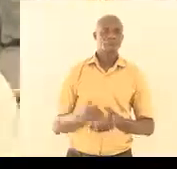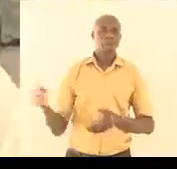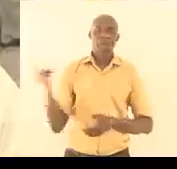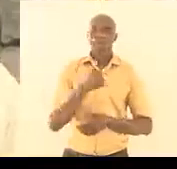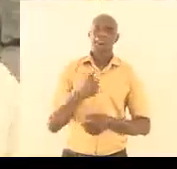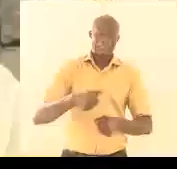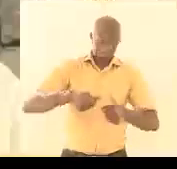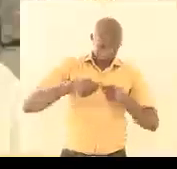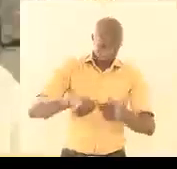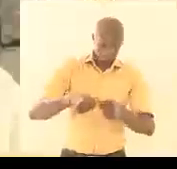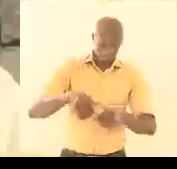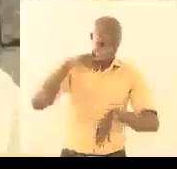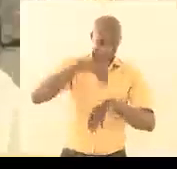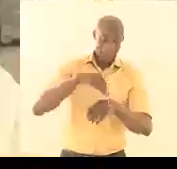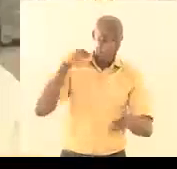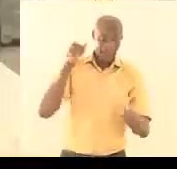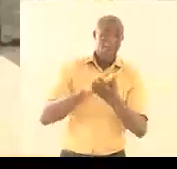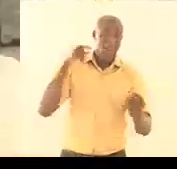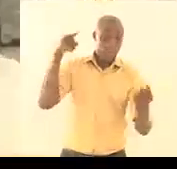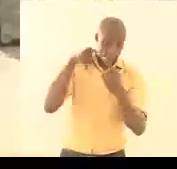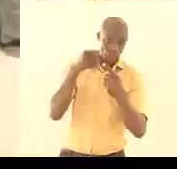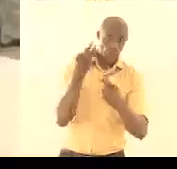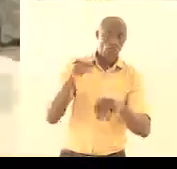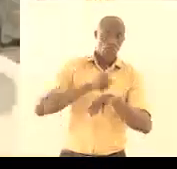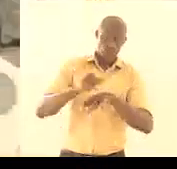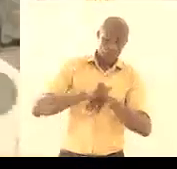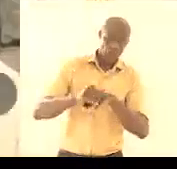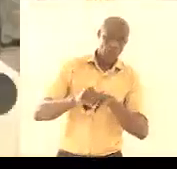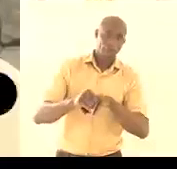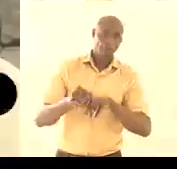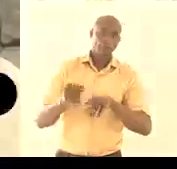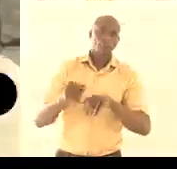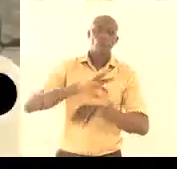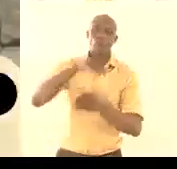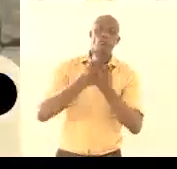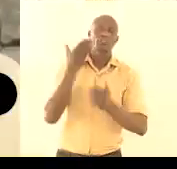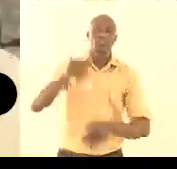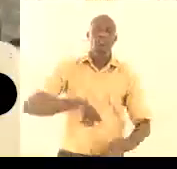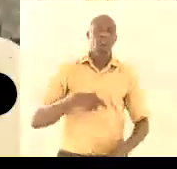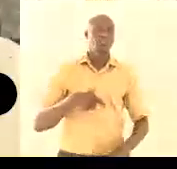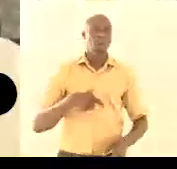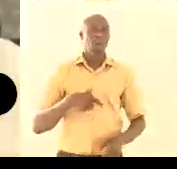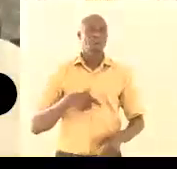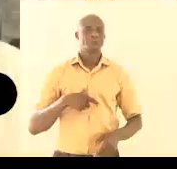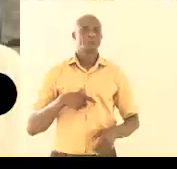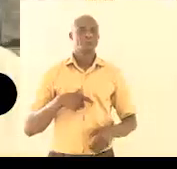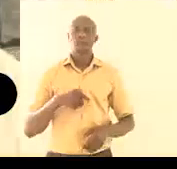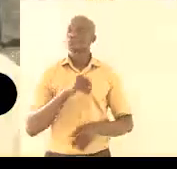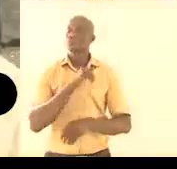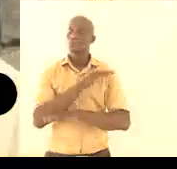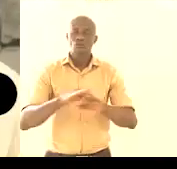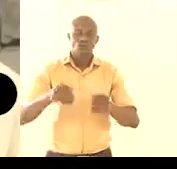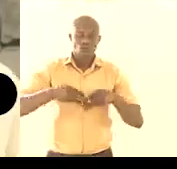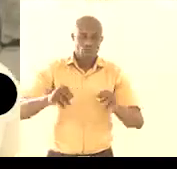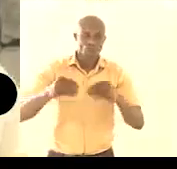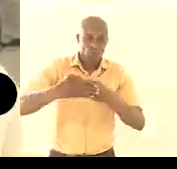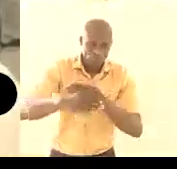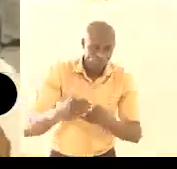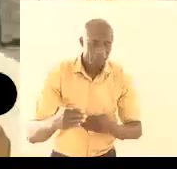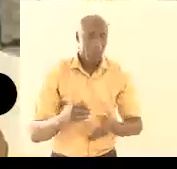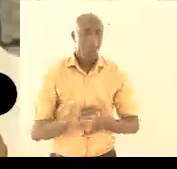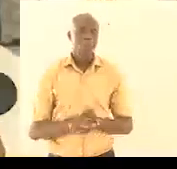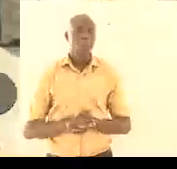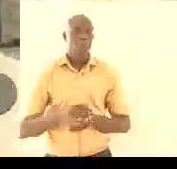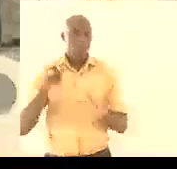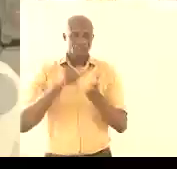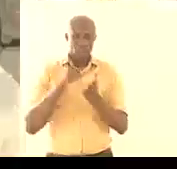They remain at that point of betrayal, at that point of disappointment for the rest of their life. They never leave that point. I hope